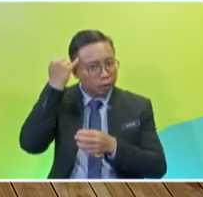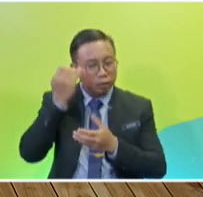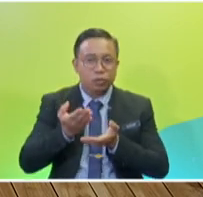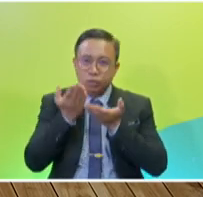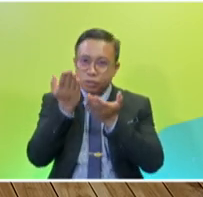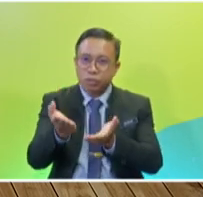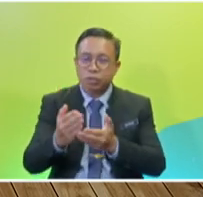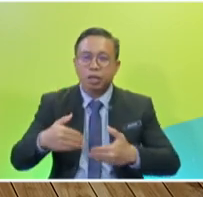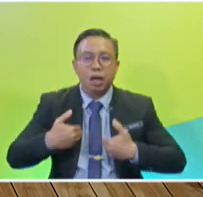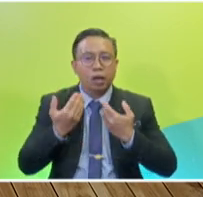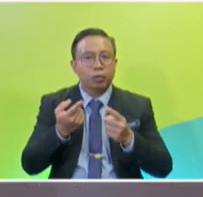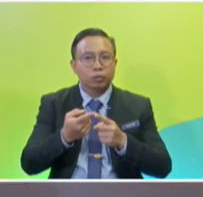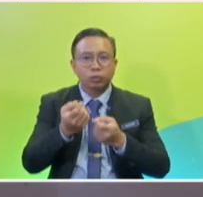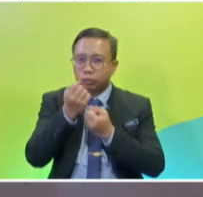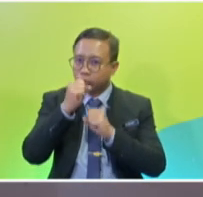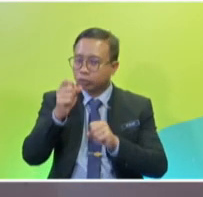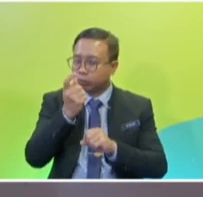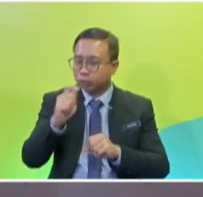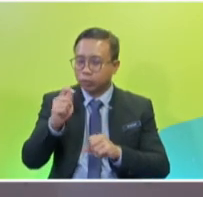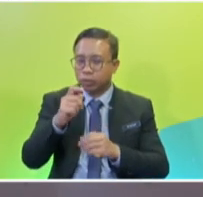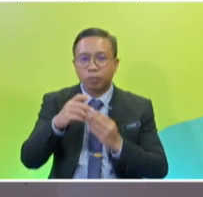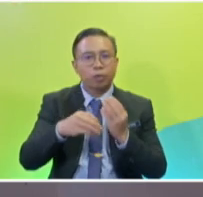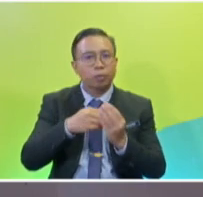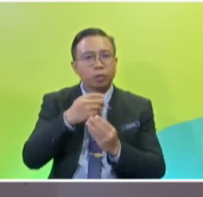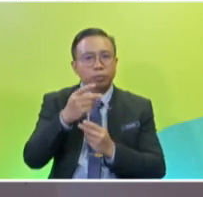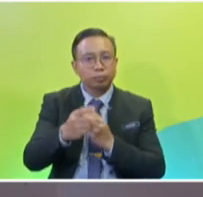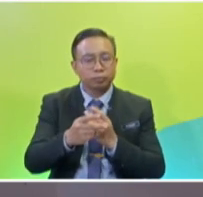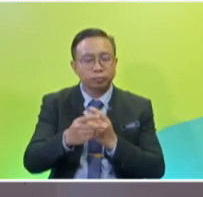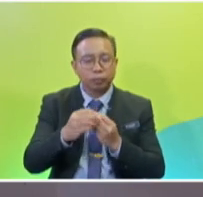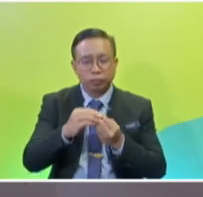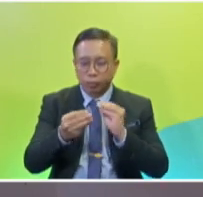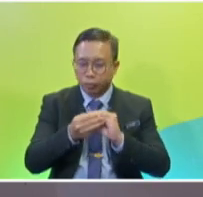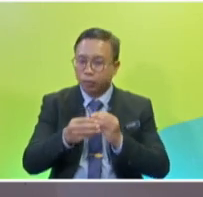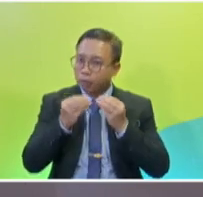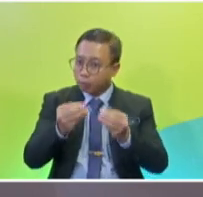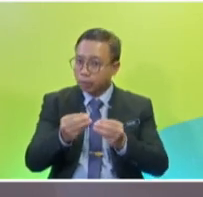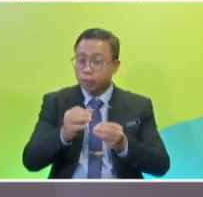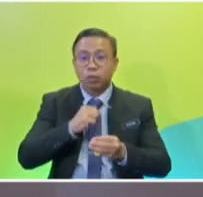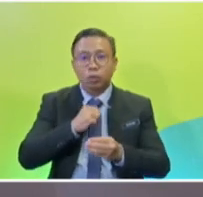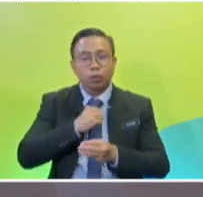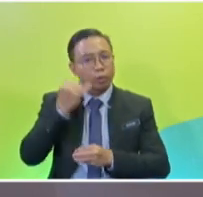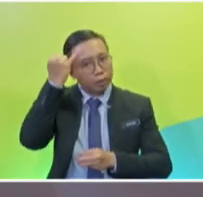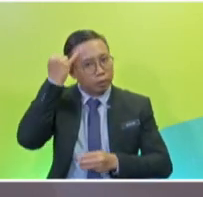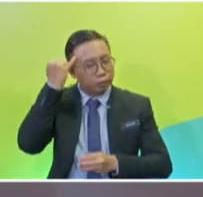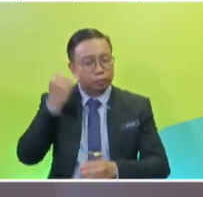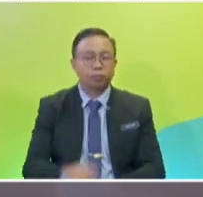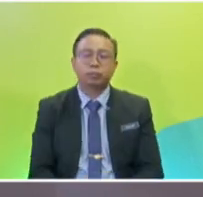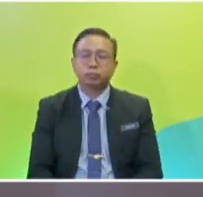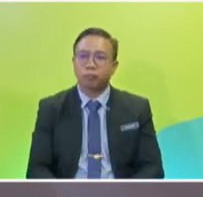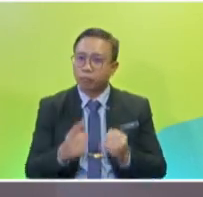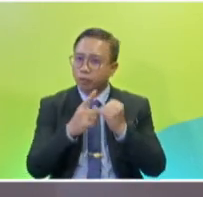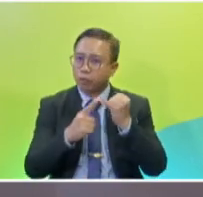solve the problem, or to just stand on its own by giving their own ideas. Okay, the last one is red